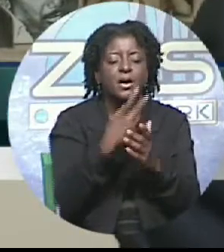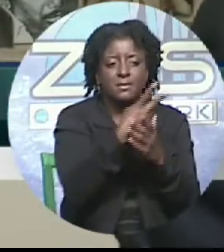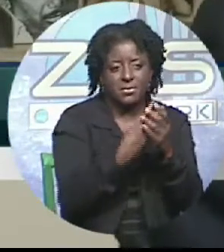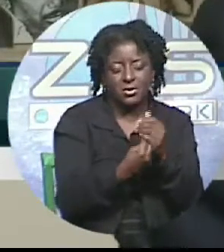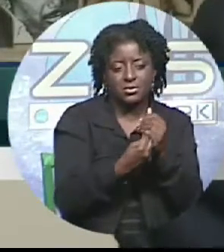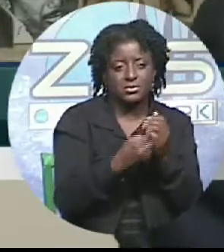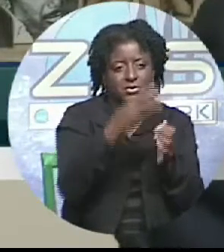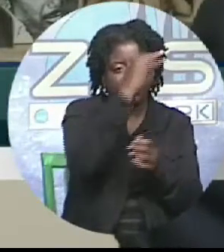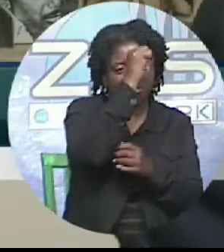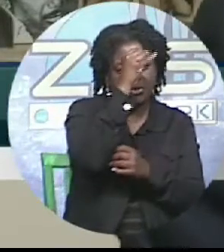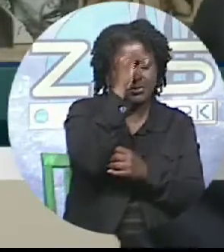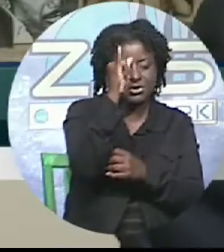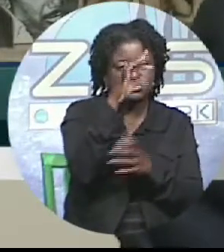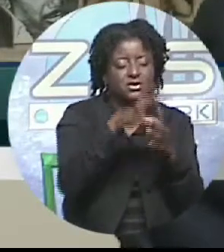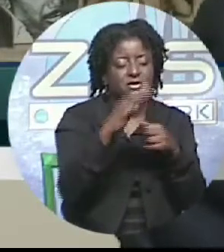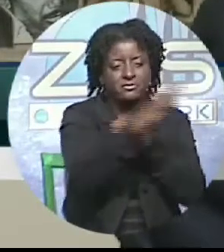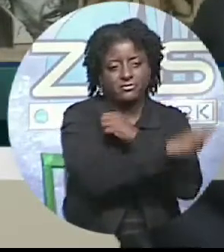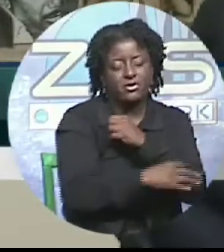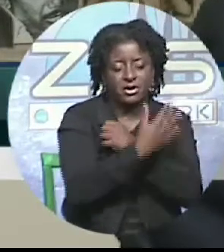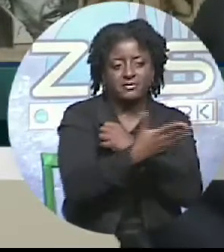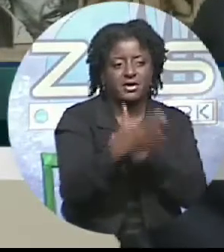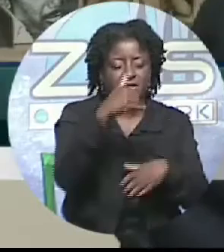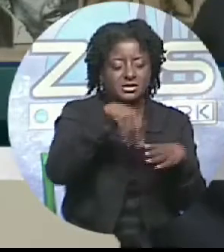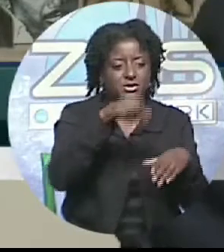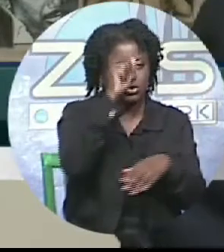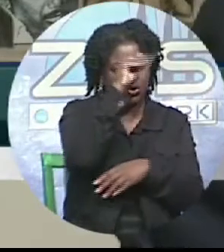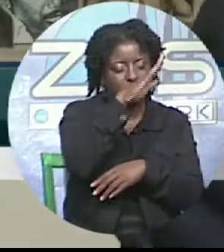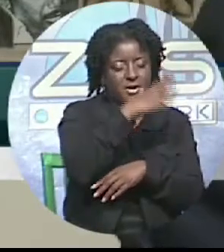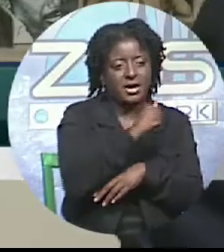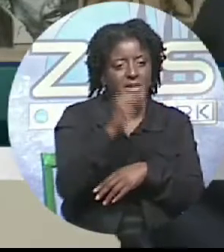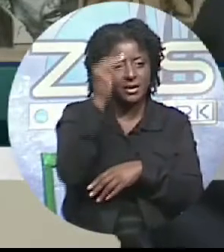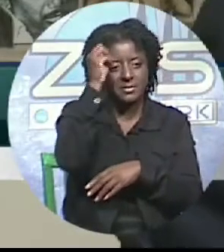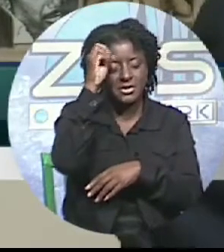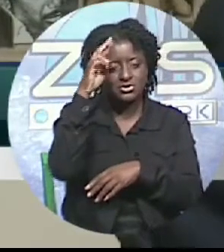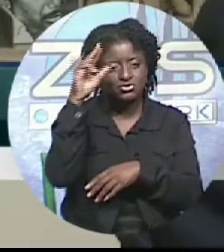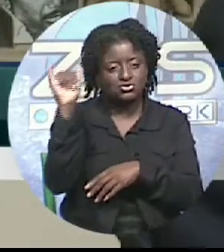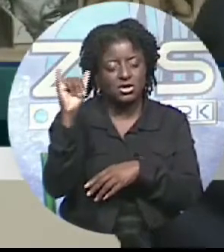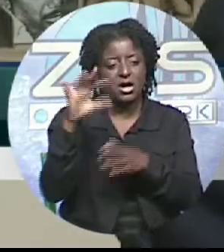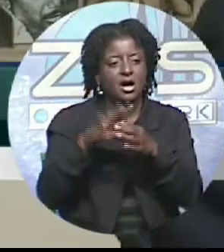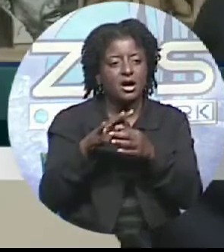State of the U.S. yesterday, they made a joint